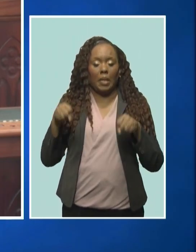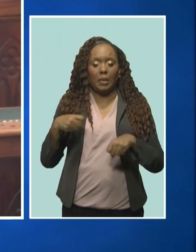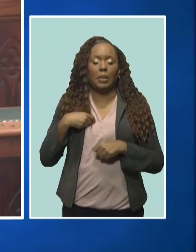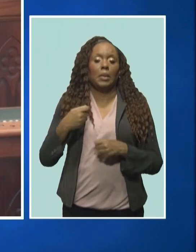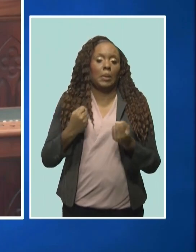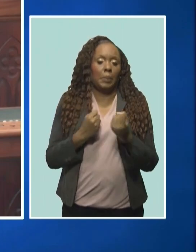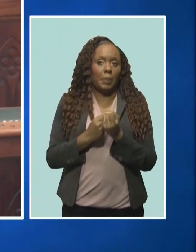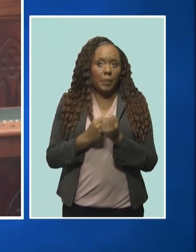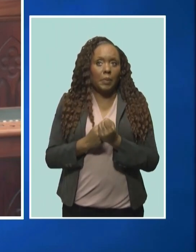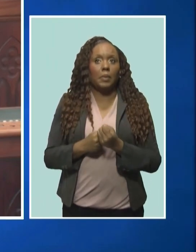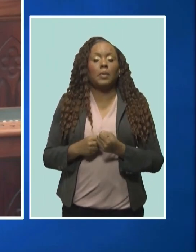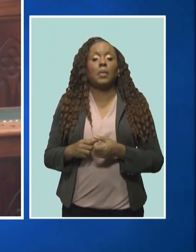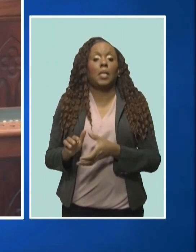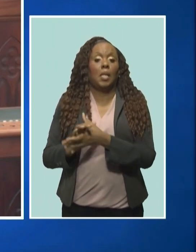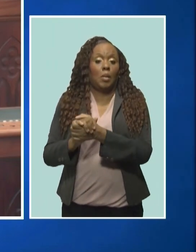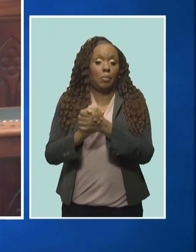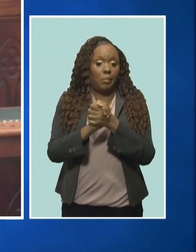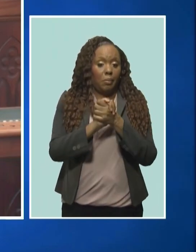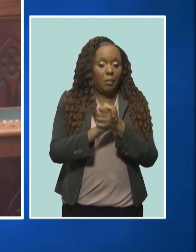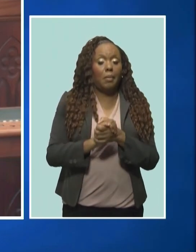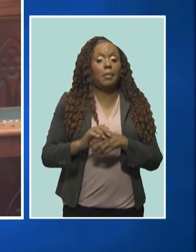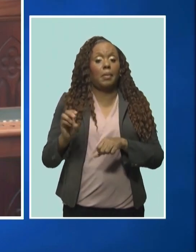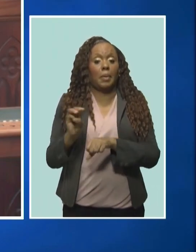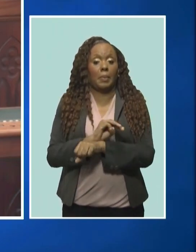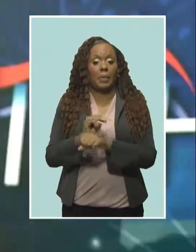to congratulate the minister.